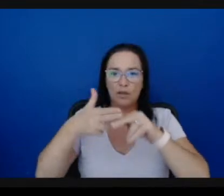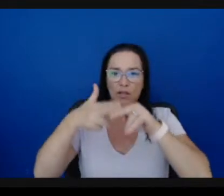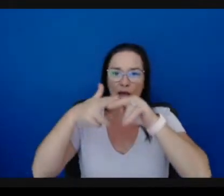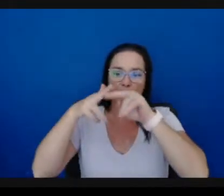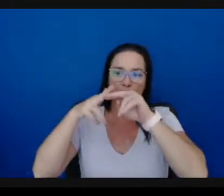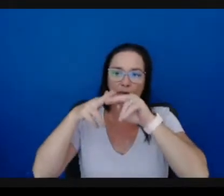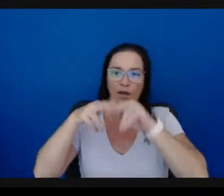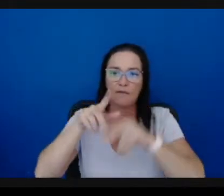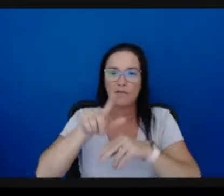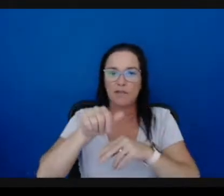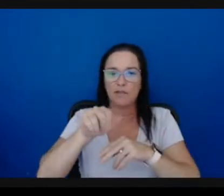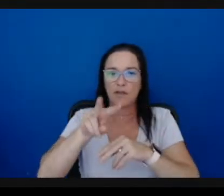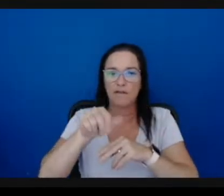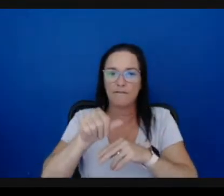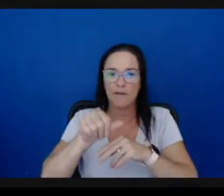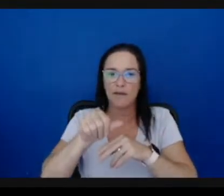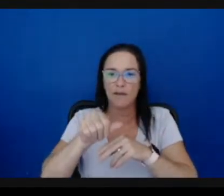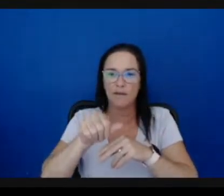lava formations.